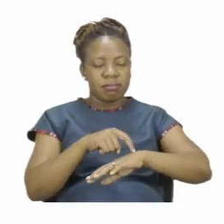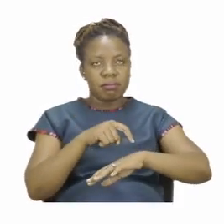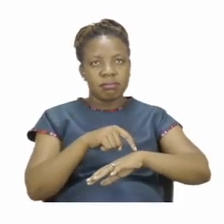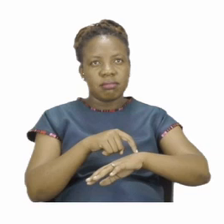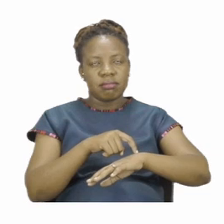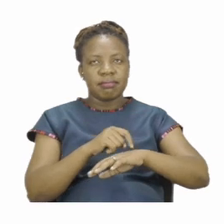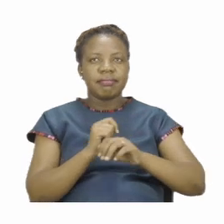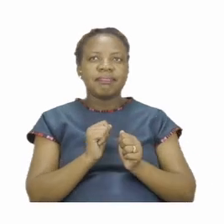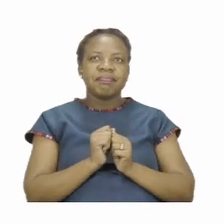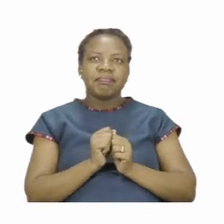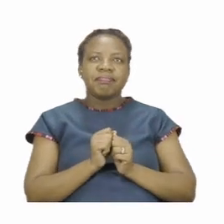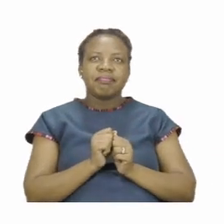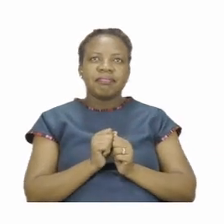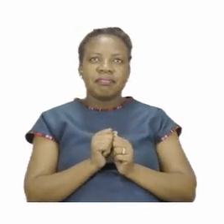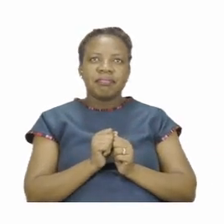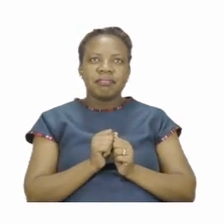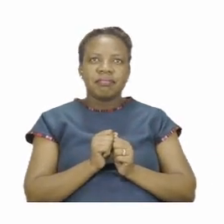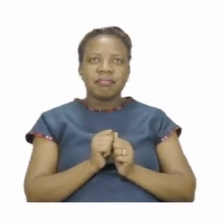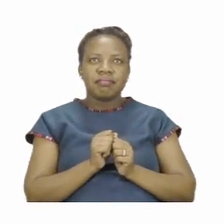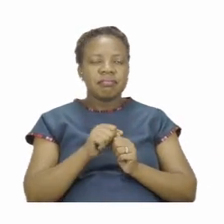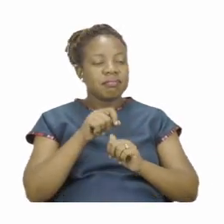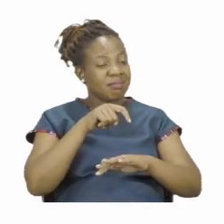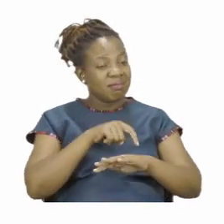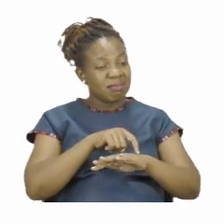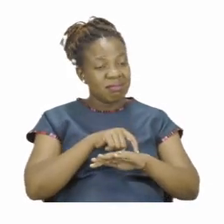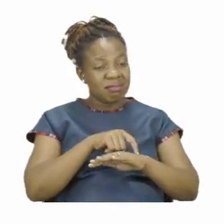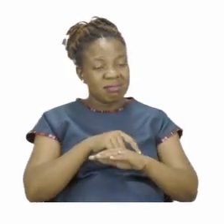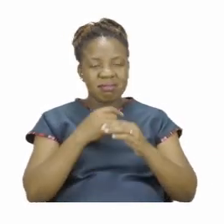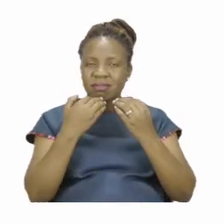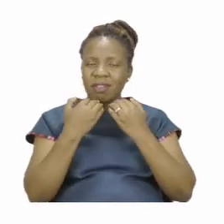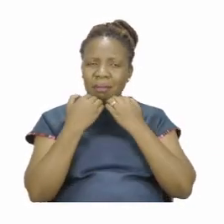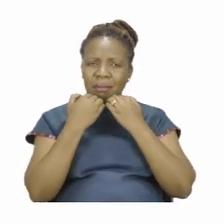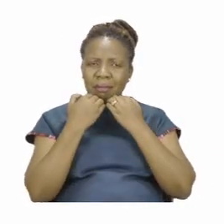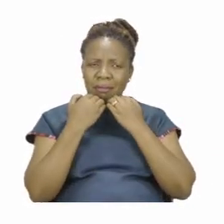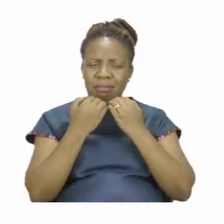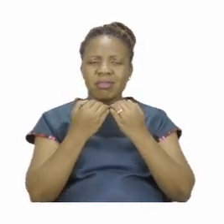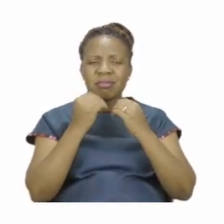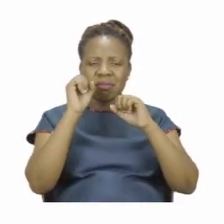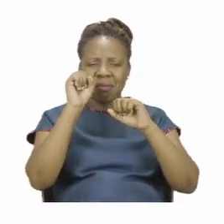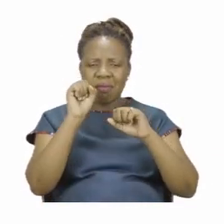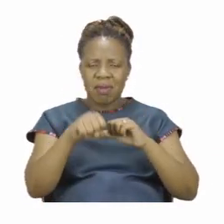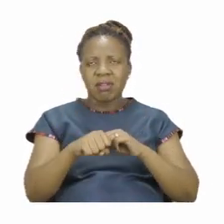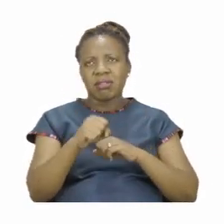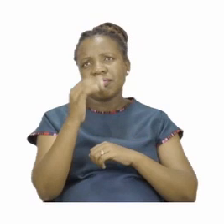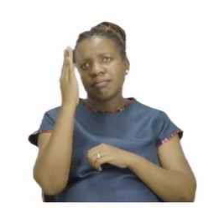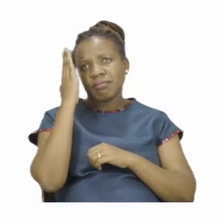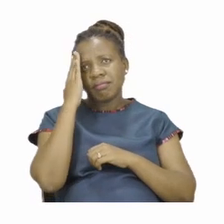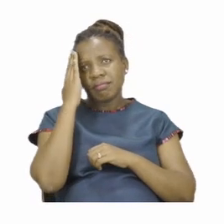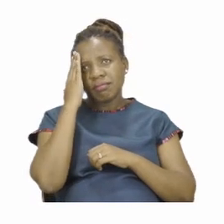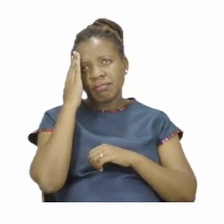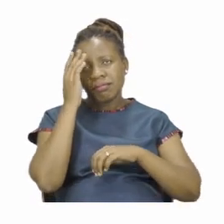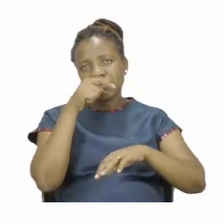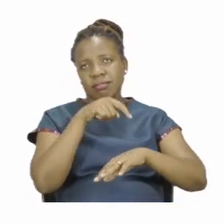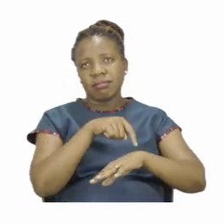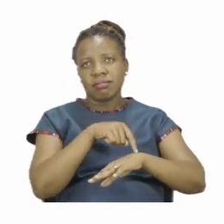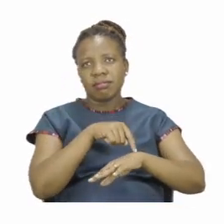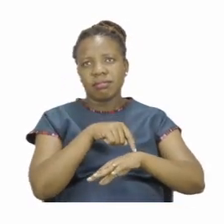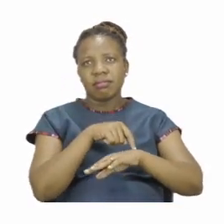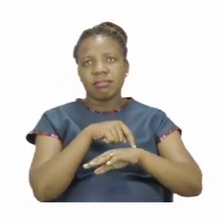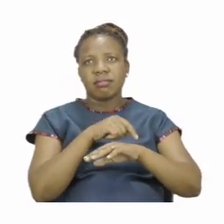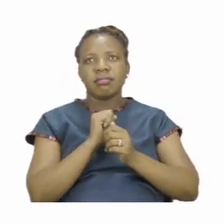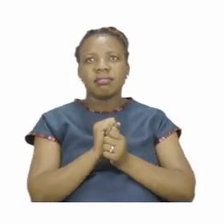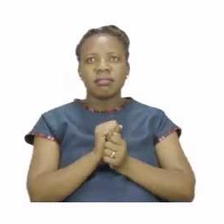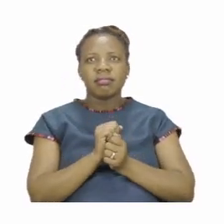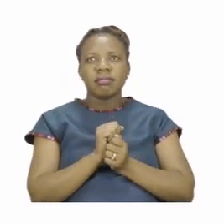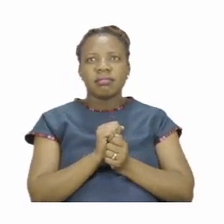time. Remember, time is very important for us to know, and reading time is even more important so that we can go